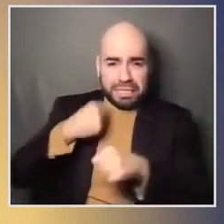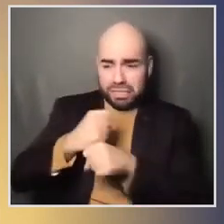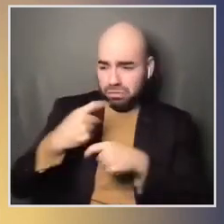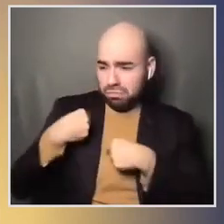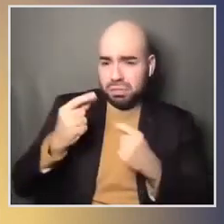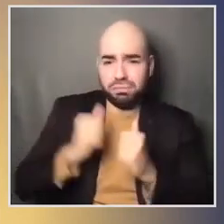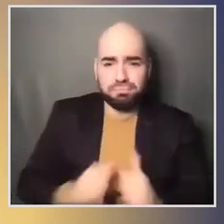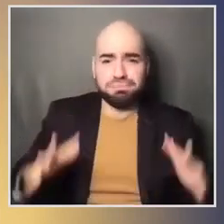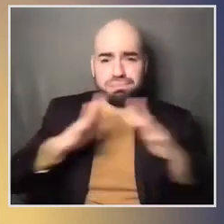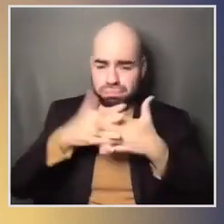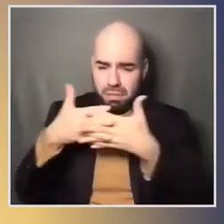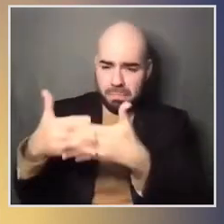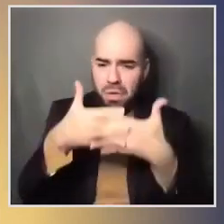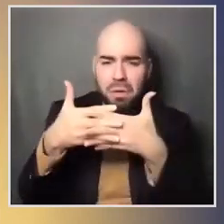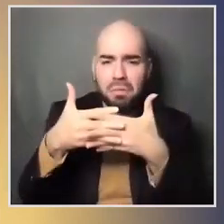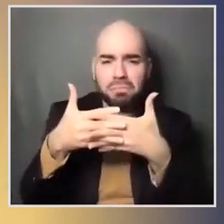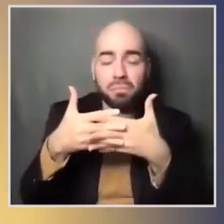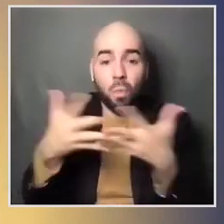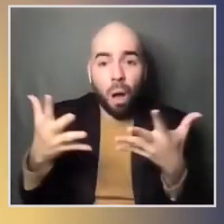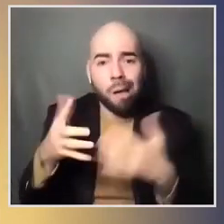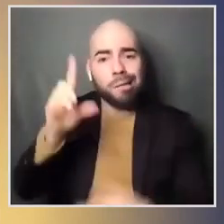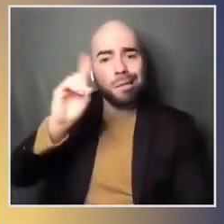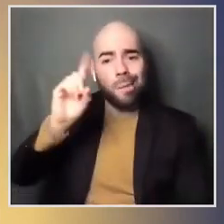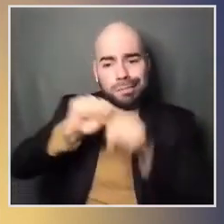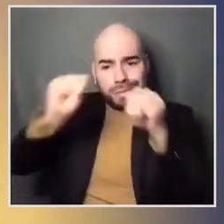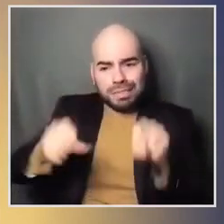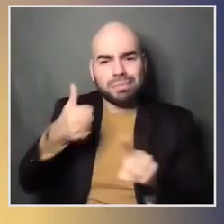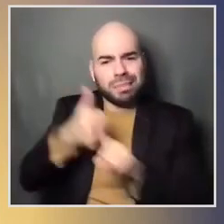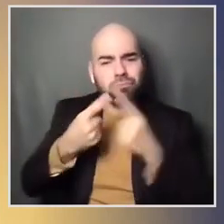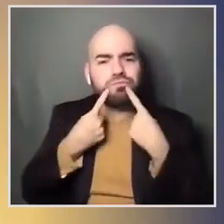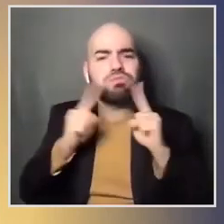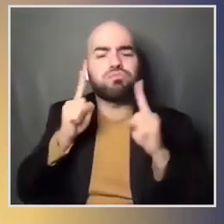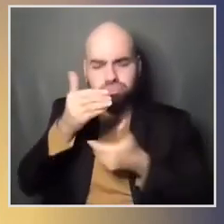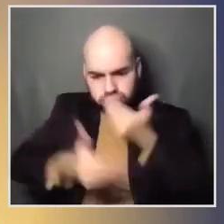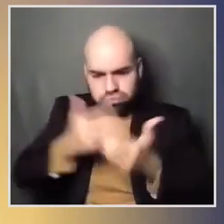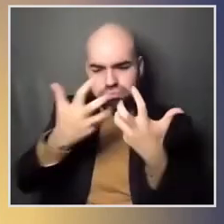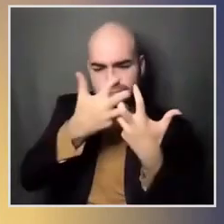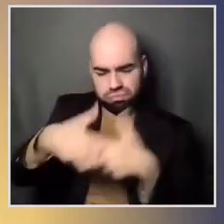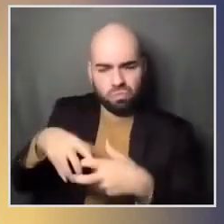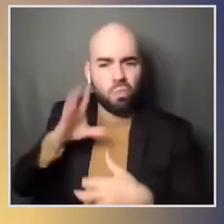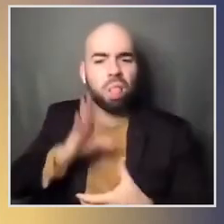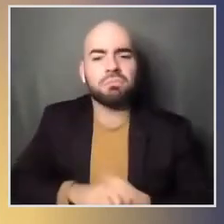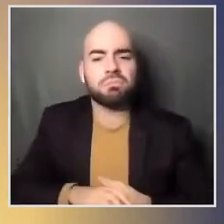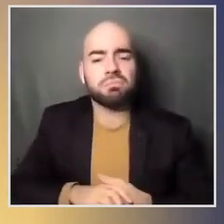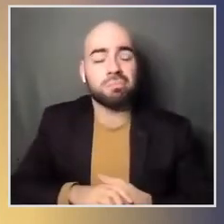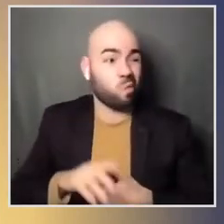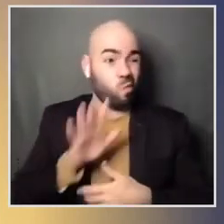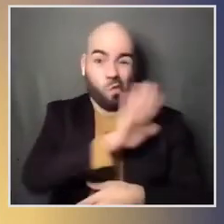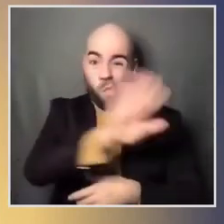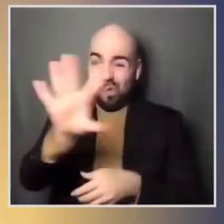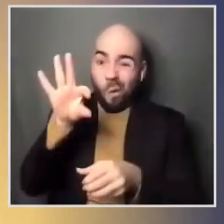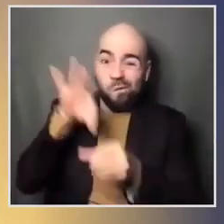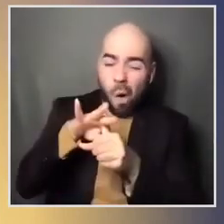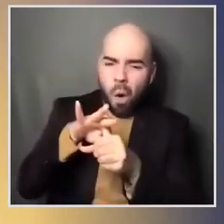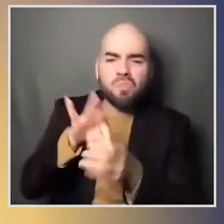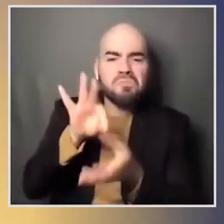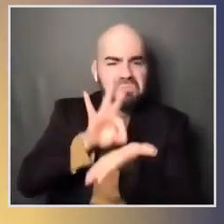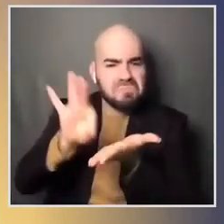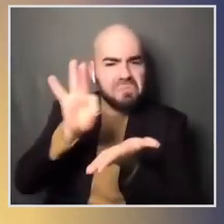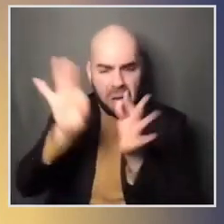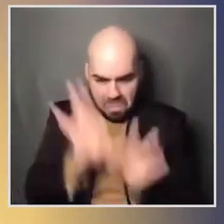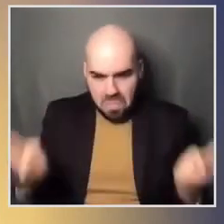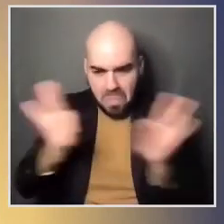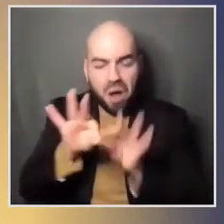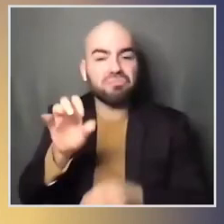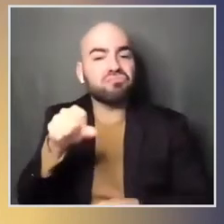works. Your vote will be counted. I don't care how hard people try to stop it. I will